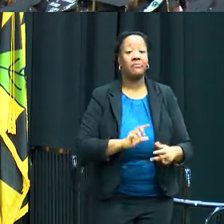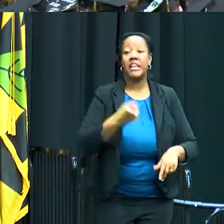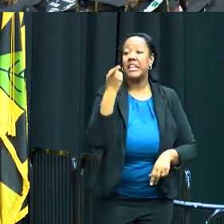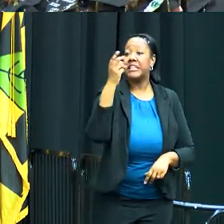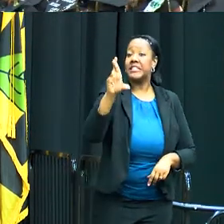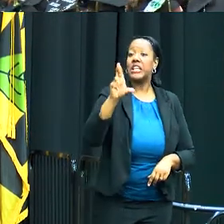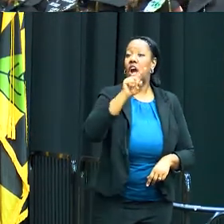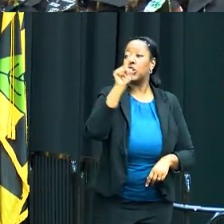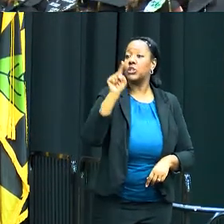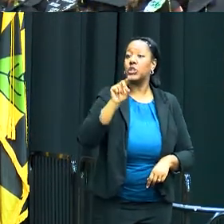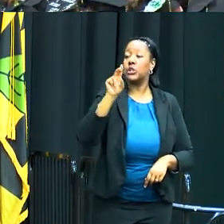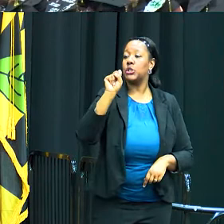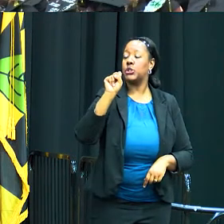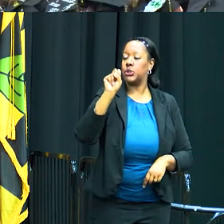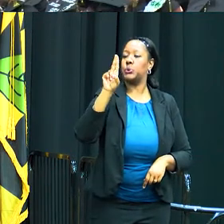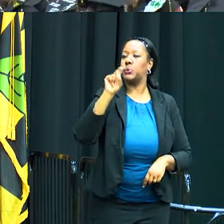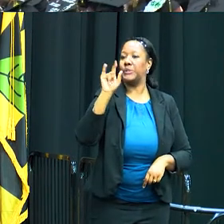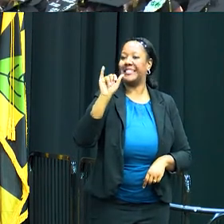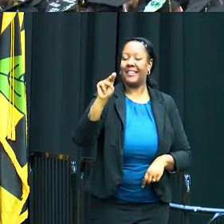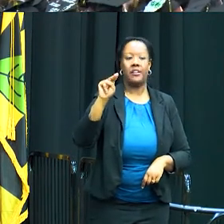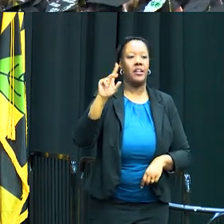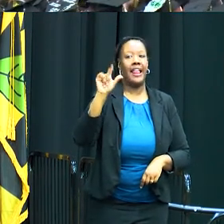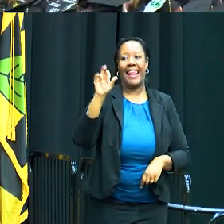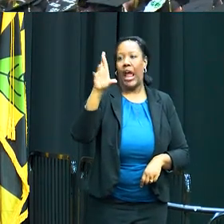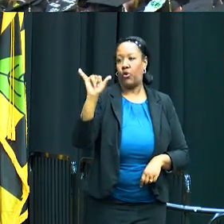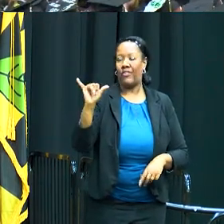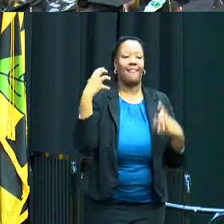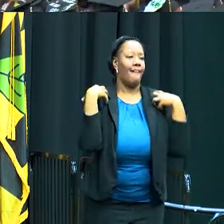Dr. Susan Lowry, health officer,